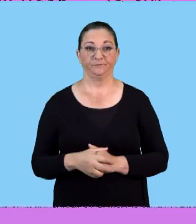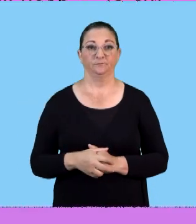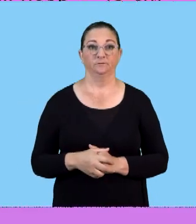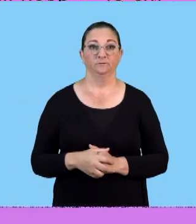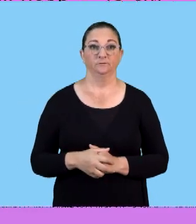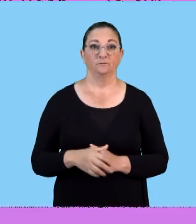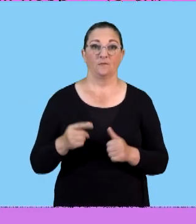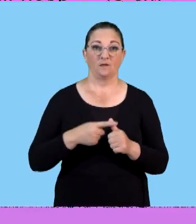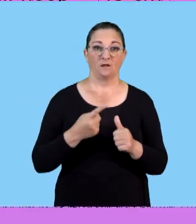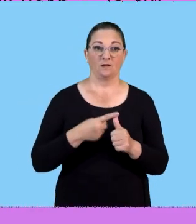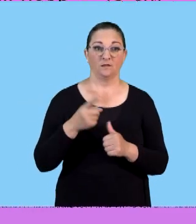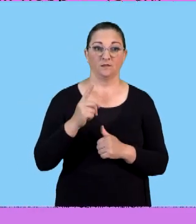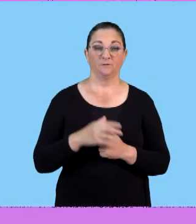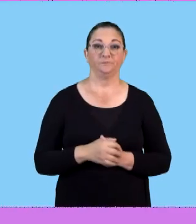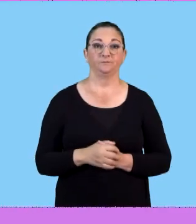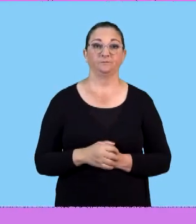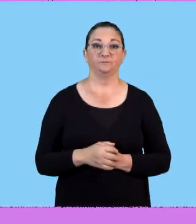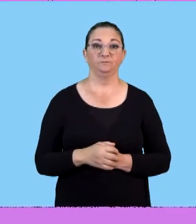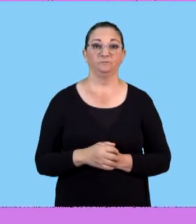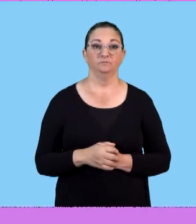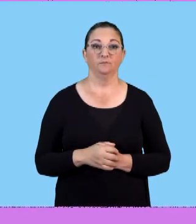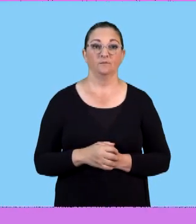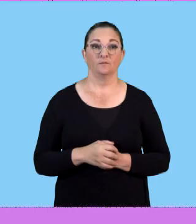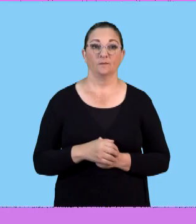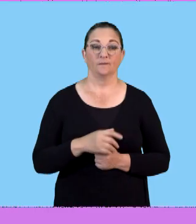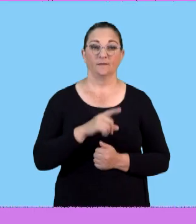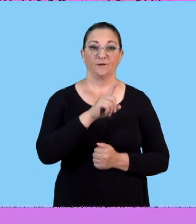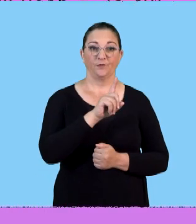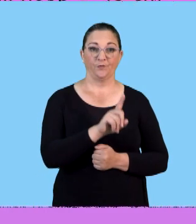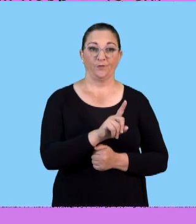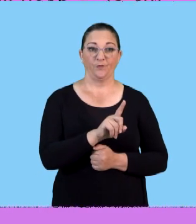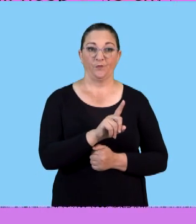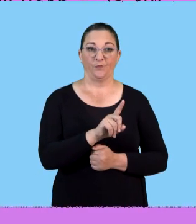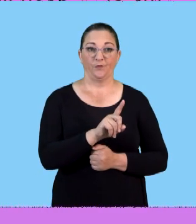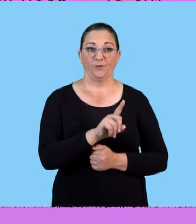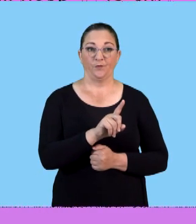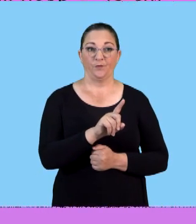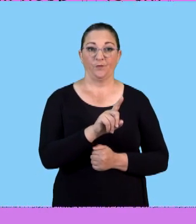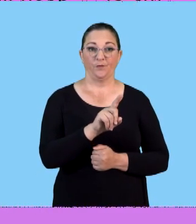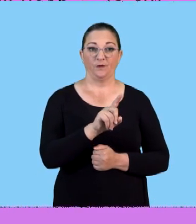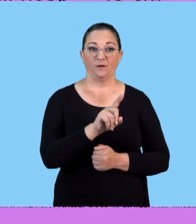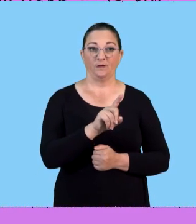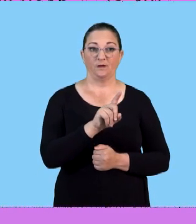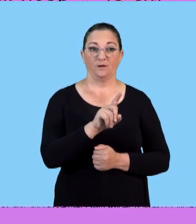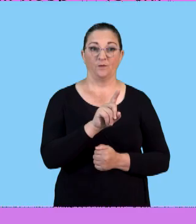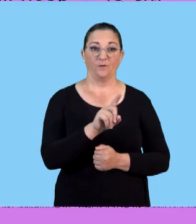483,11392 squared centimeters. Okay, so let's type that in. So we will say then it is